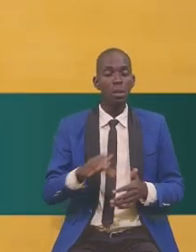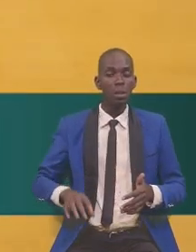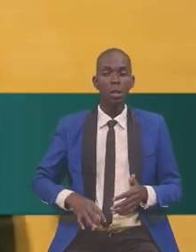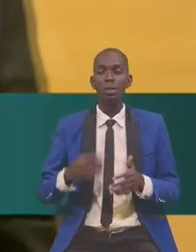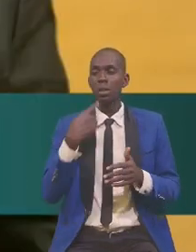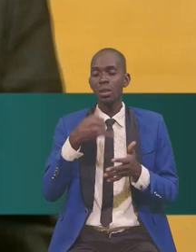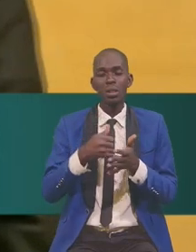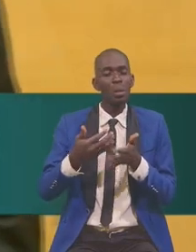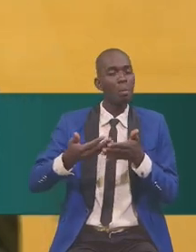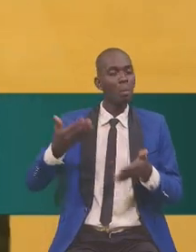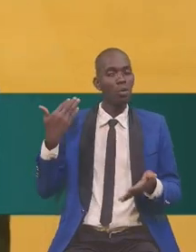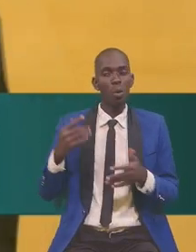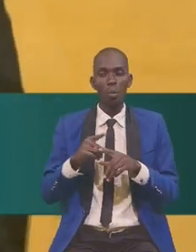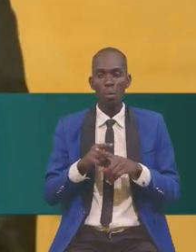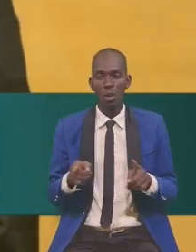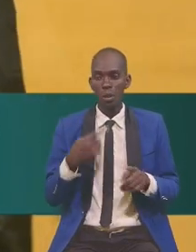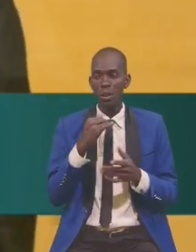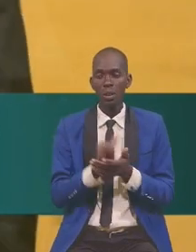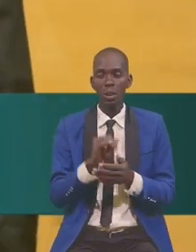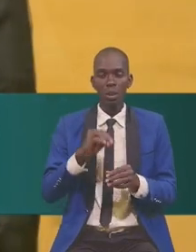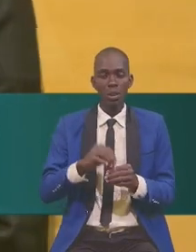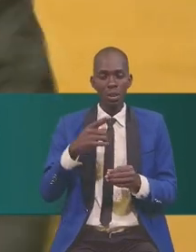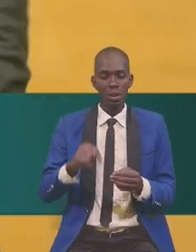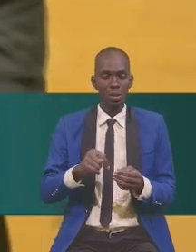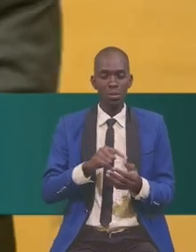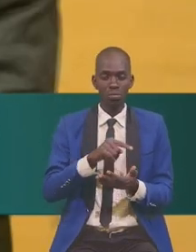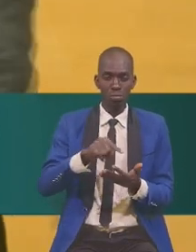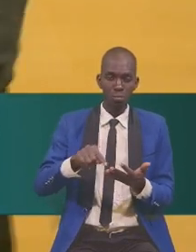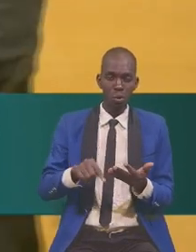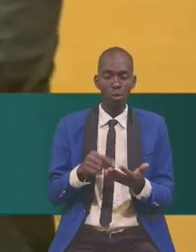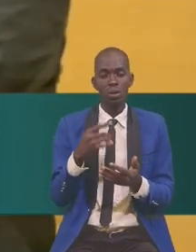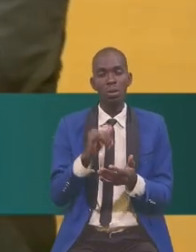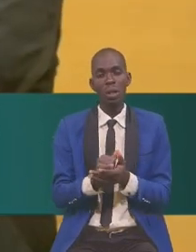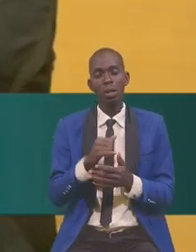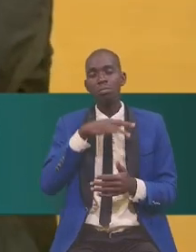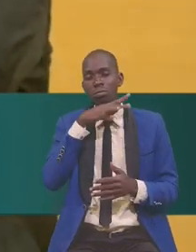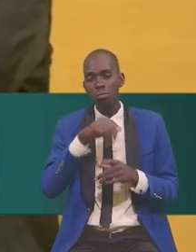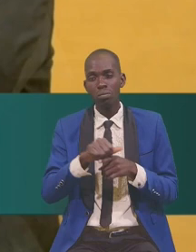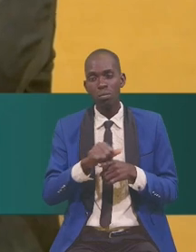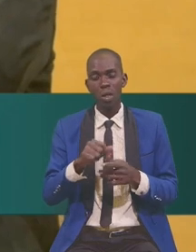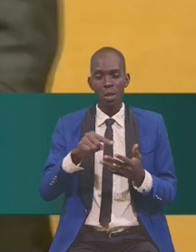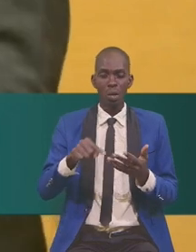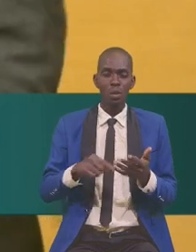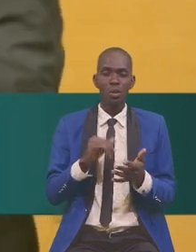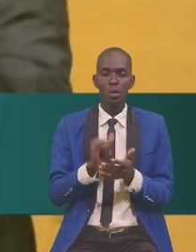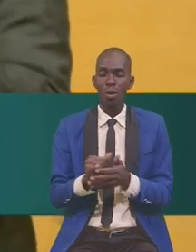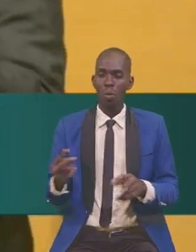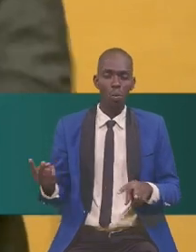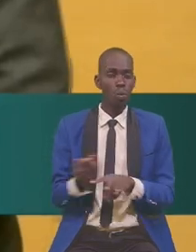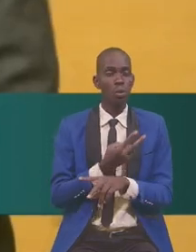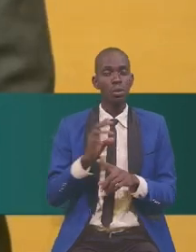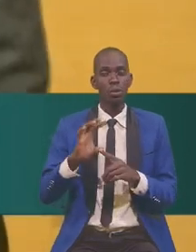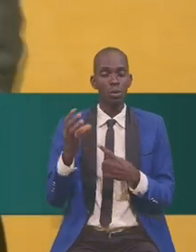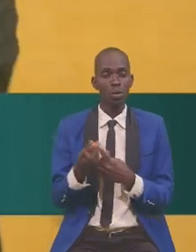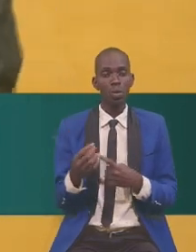it. But then he said, in the midst of that corruption, in the midst of that worsening condition, we will